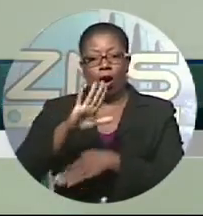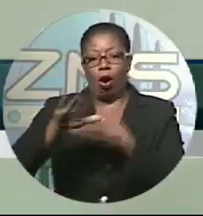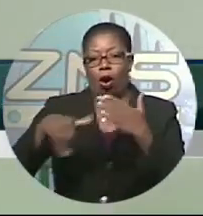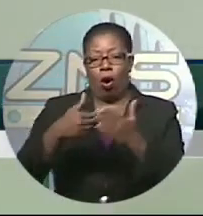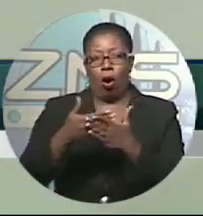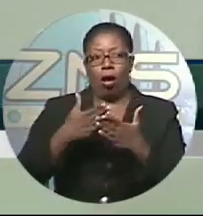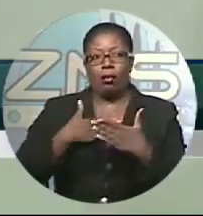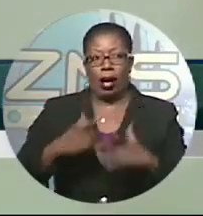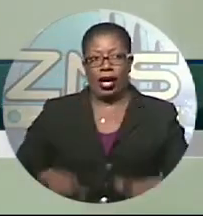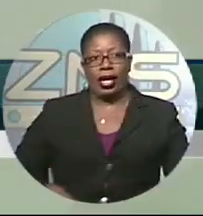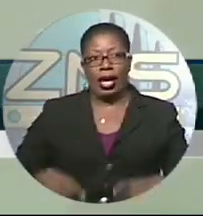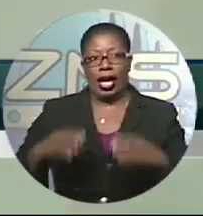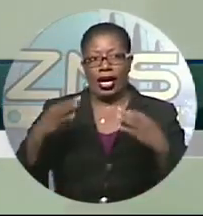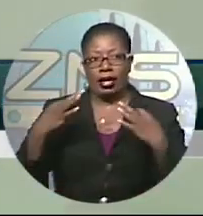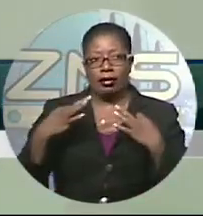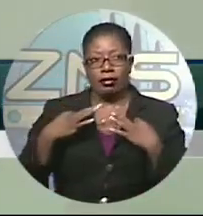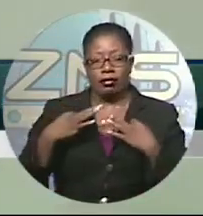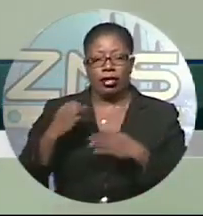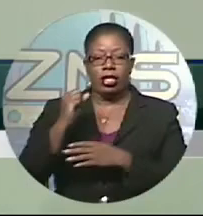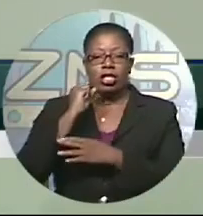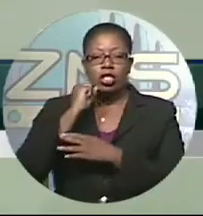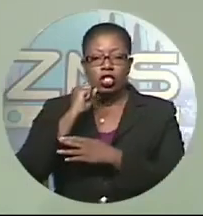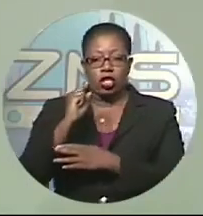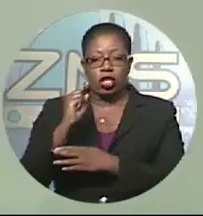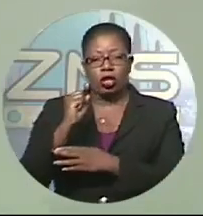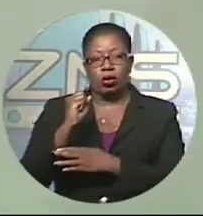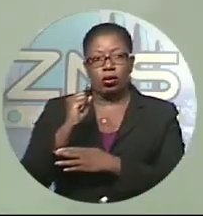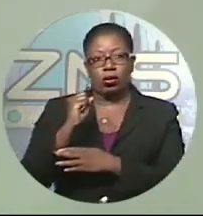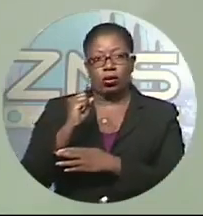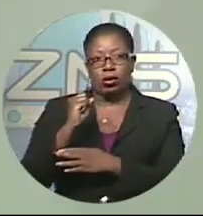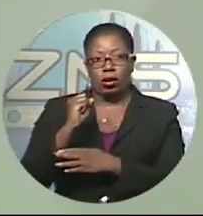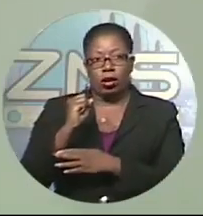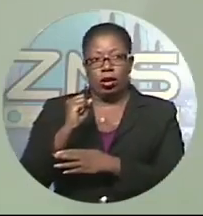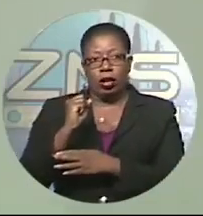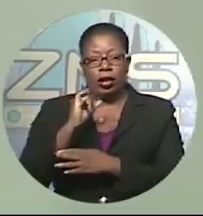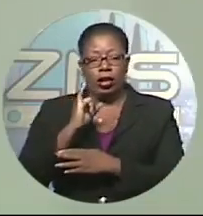my life. And she's really been a great influence on me.